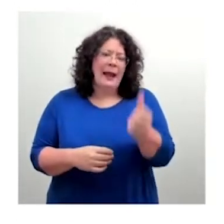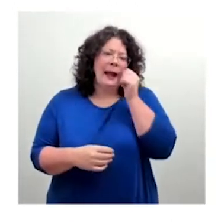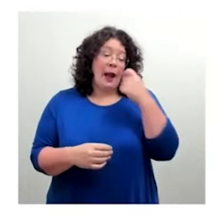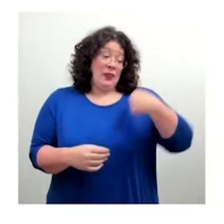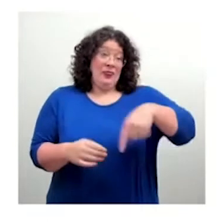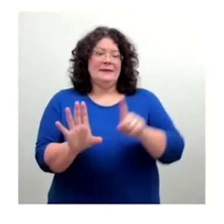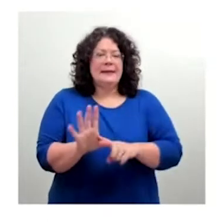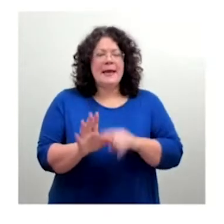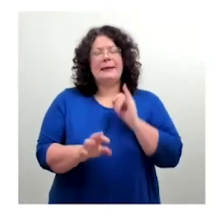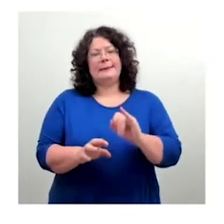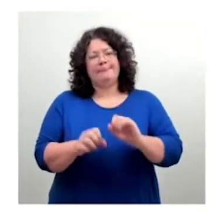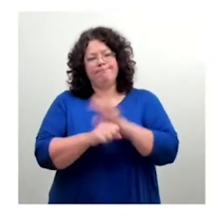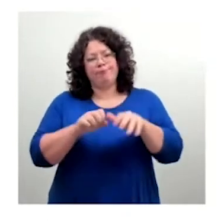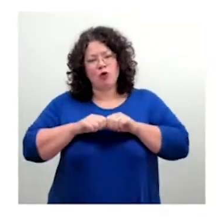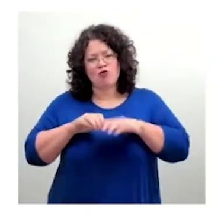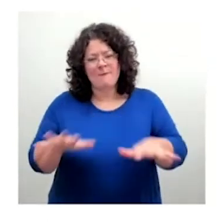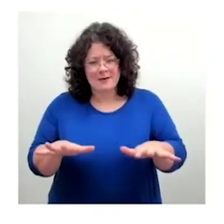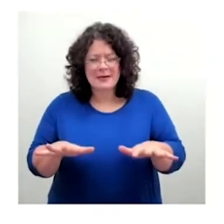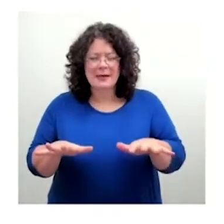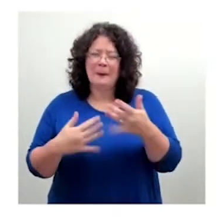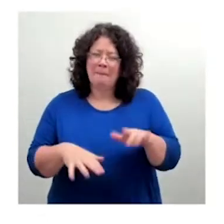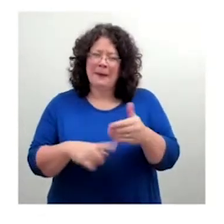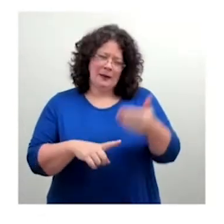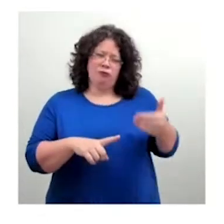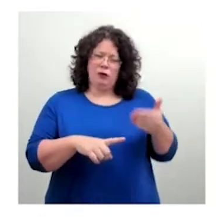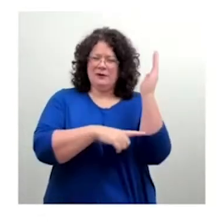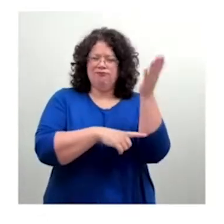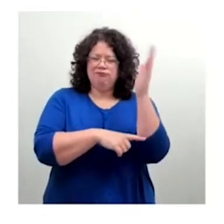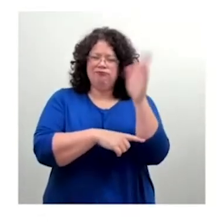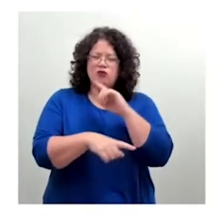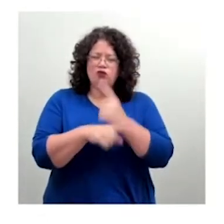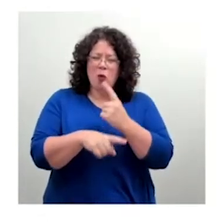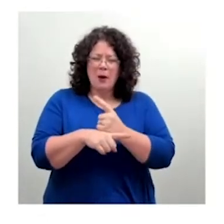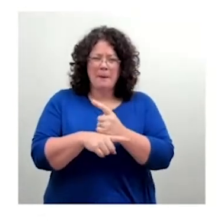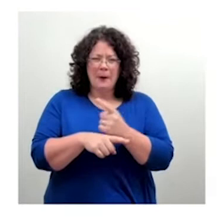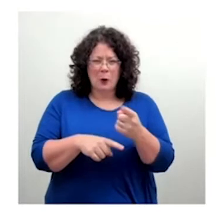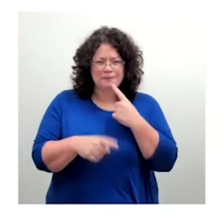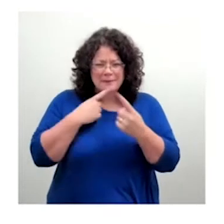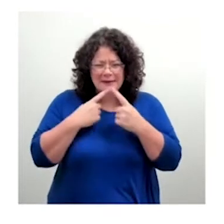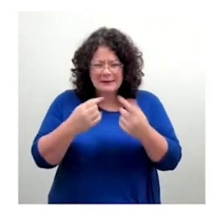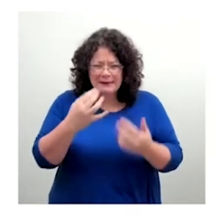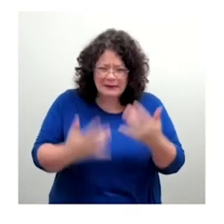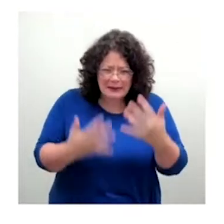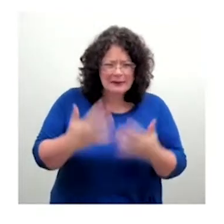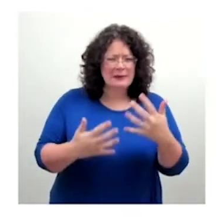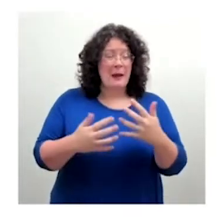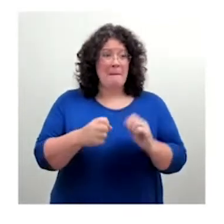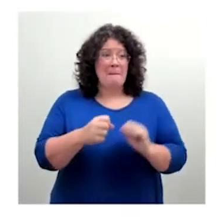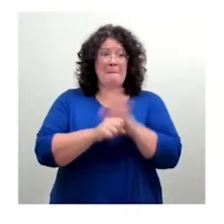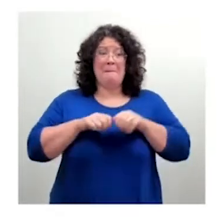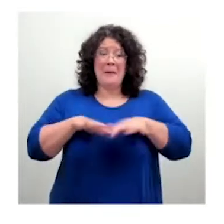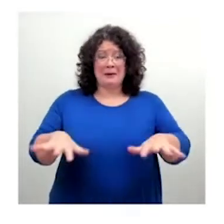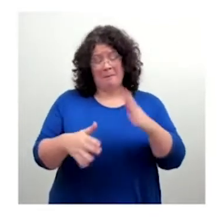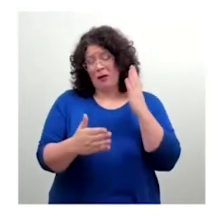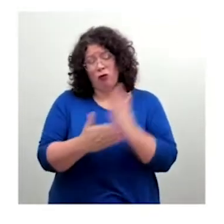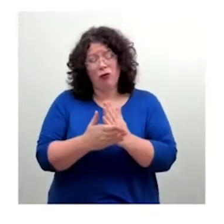sort of magnified, if you like, some of the issues and challenges that disabled people face. And we're really pleased as well that the